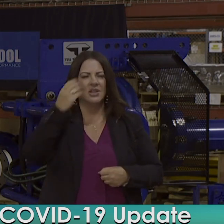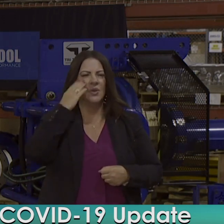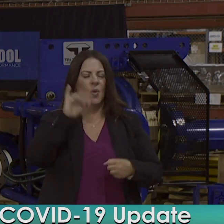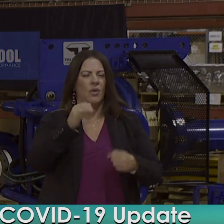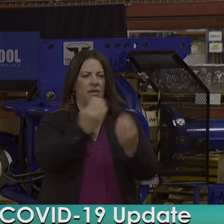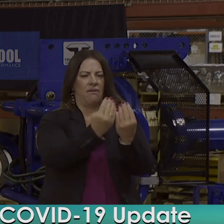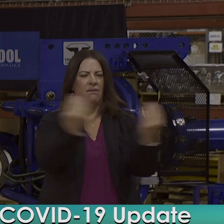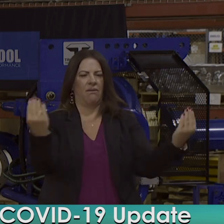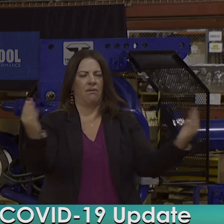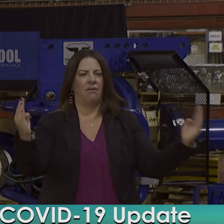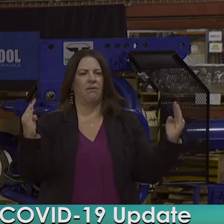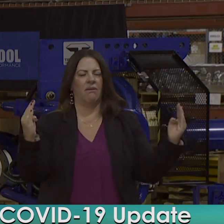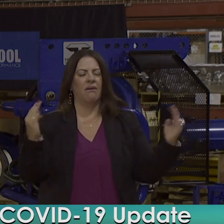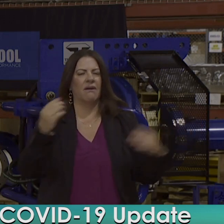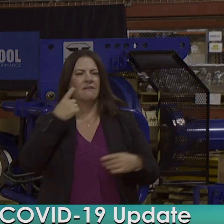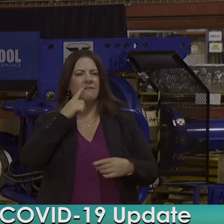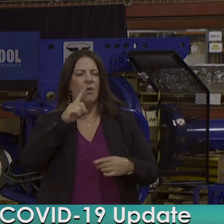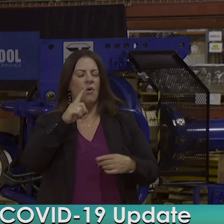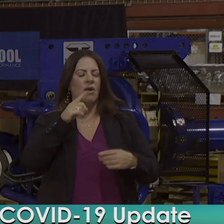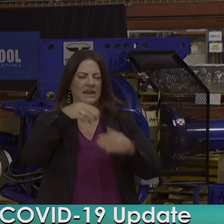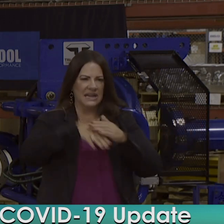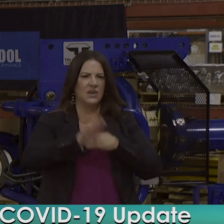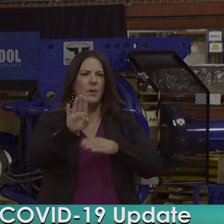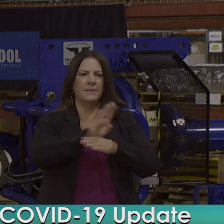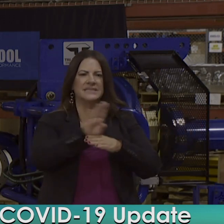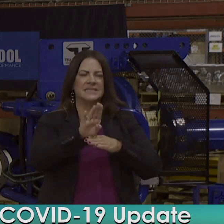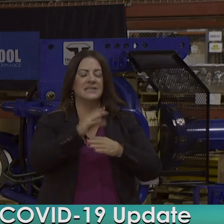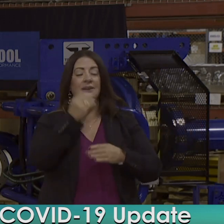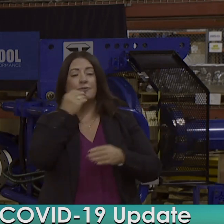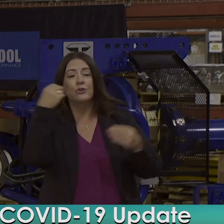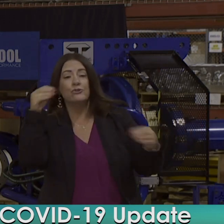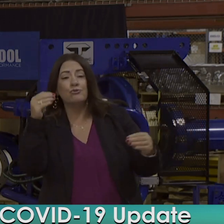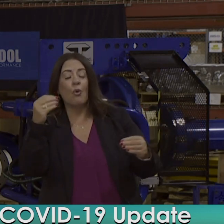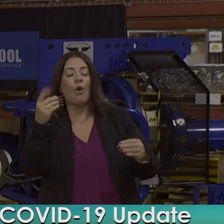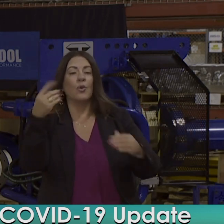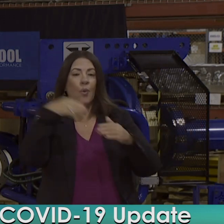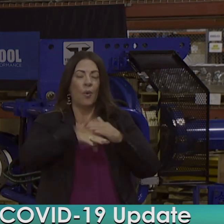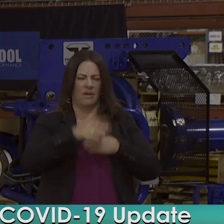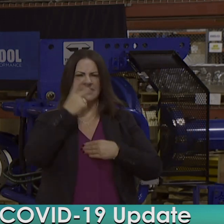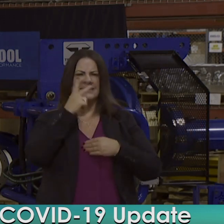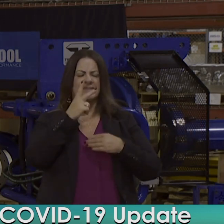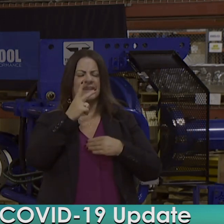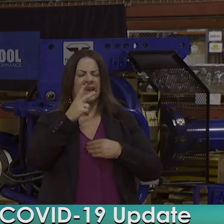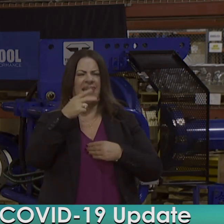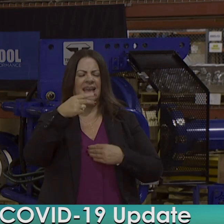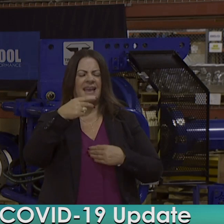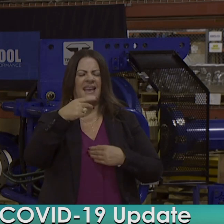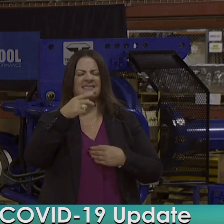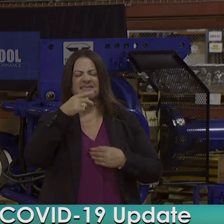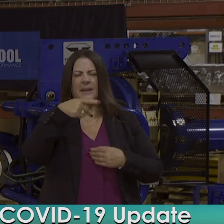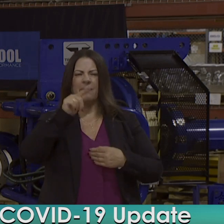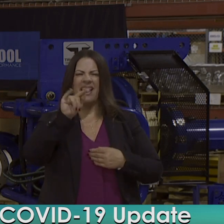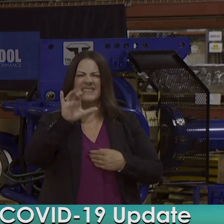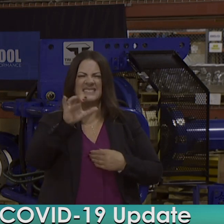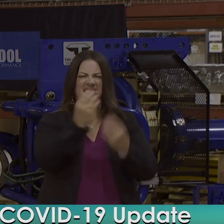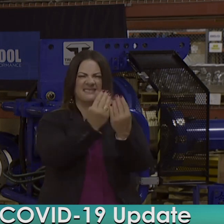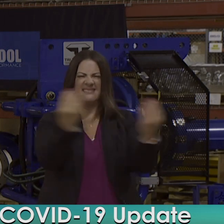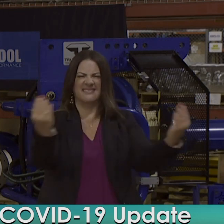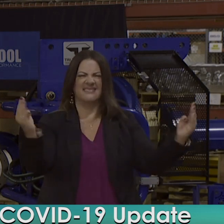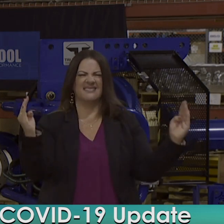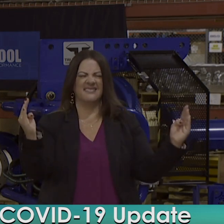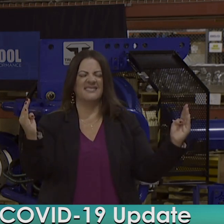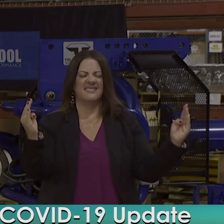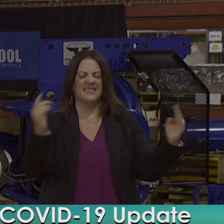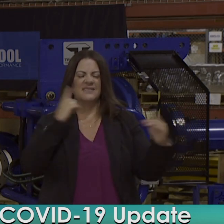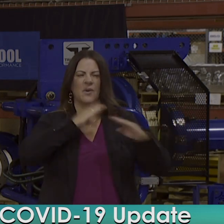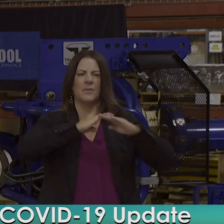shields that are being made available that you see a lot of grocery stores and other outlets. Just three proof points, three examples